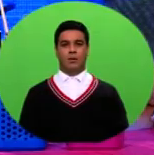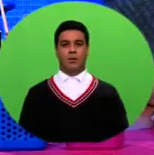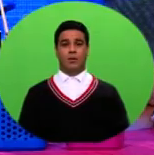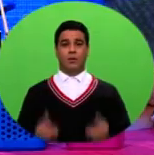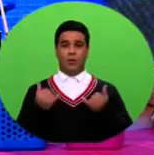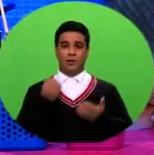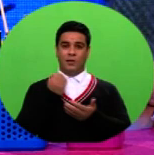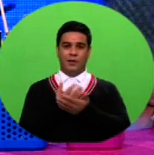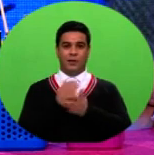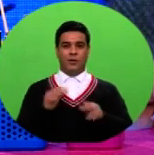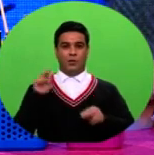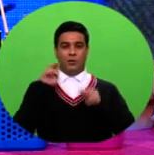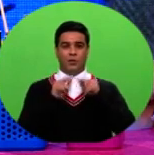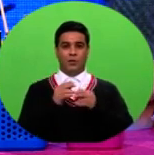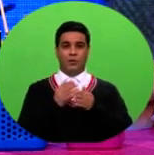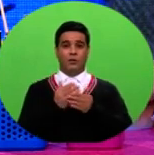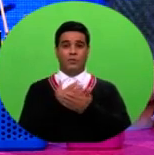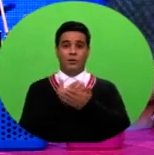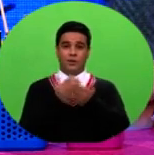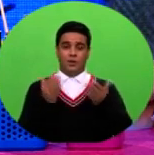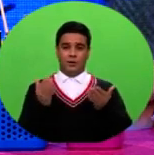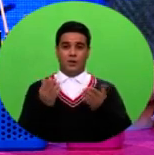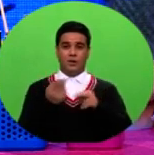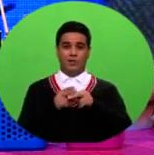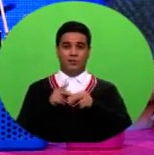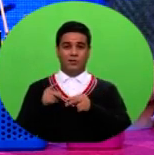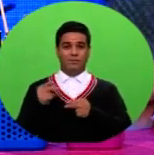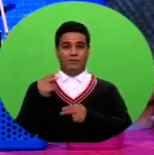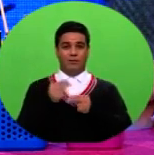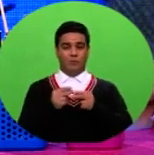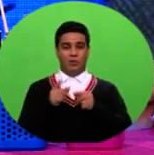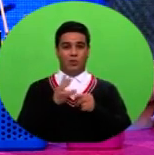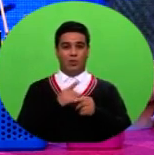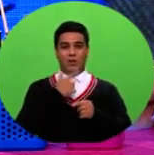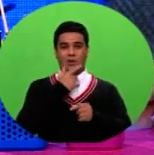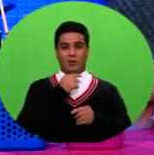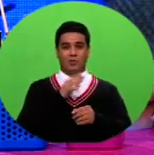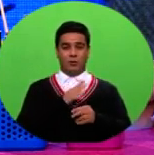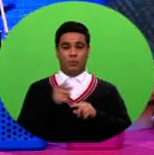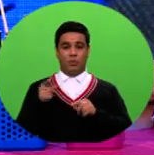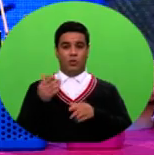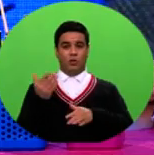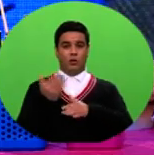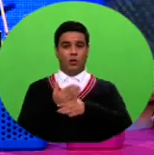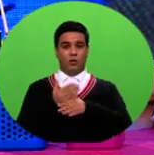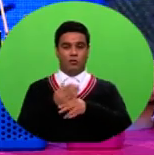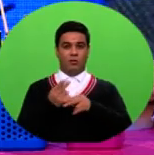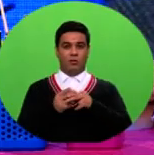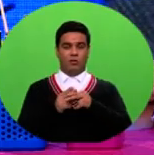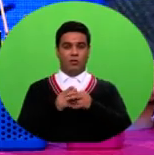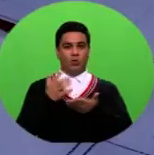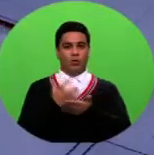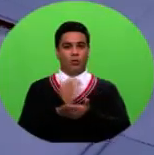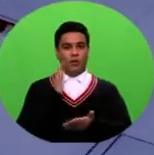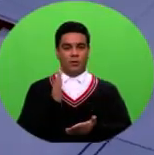Endi aziz o'quvchilar, biz bu jismni yelimlashimiz uchun bunga yordamchi yelimlash